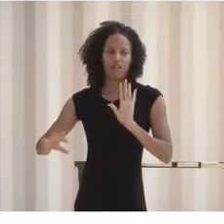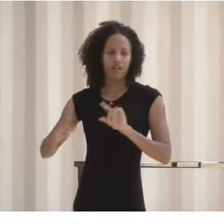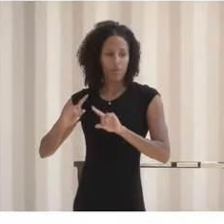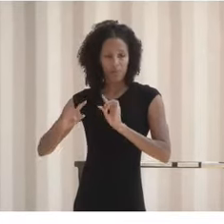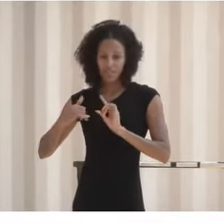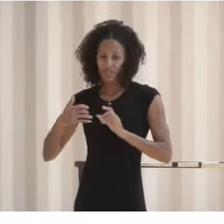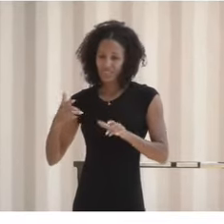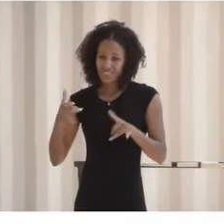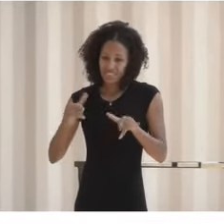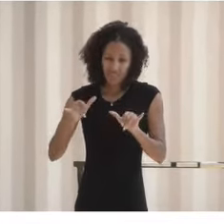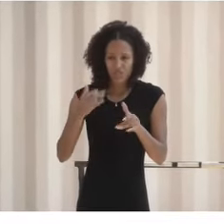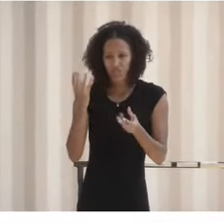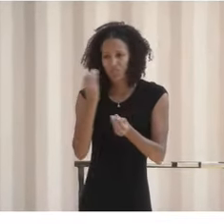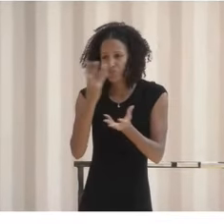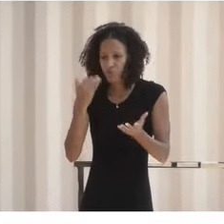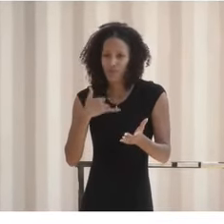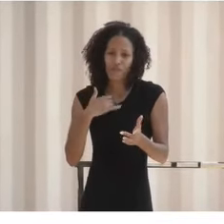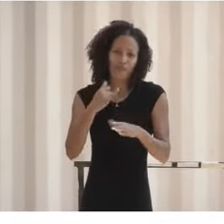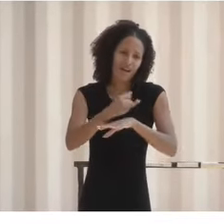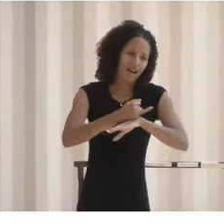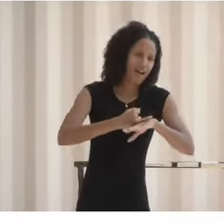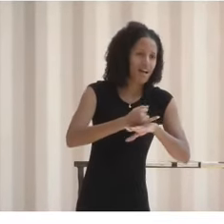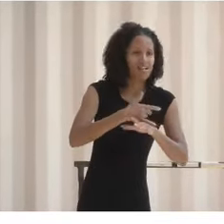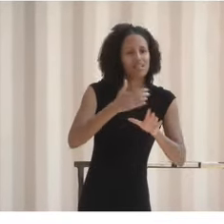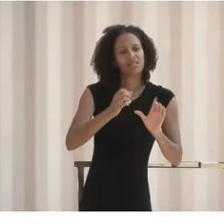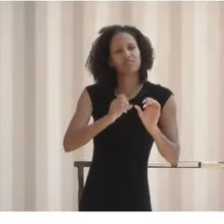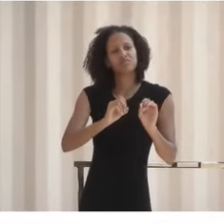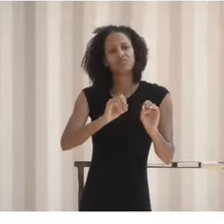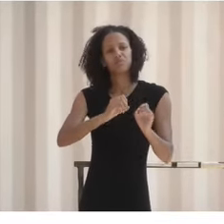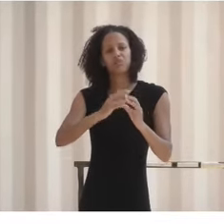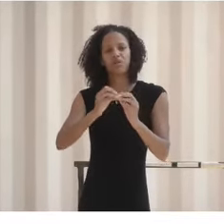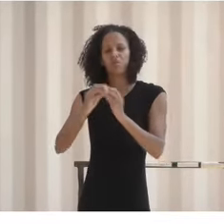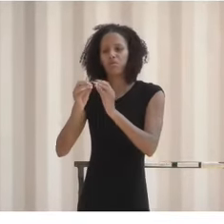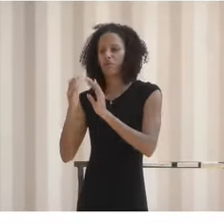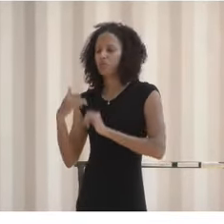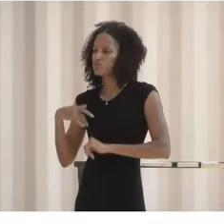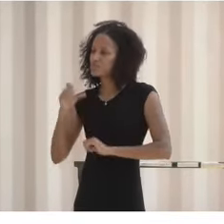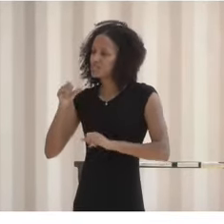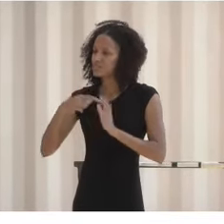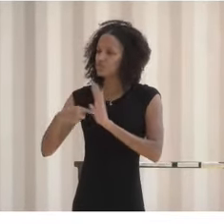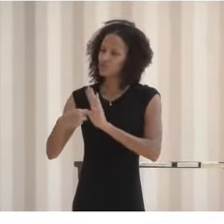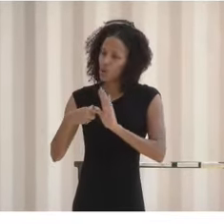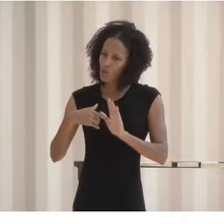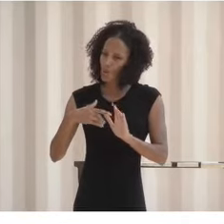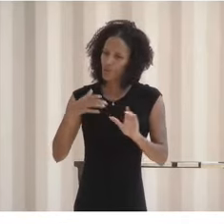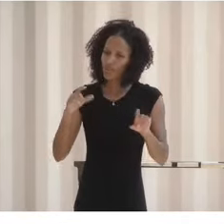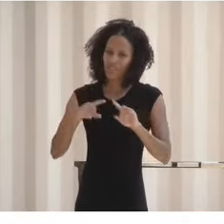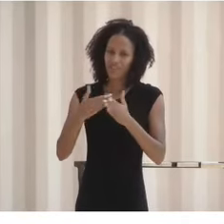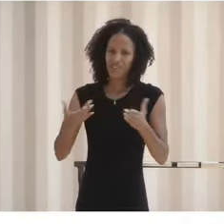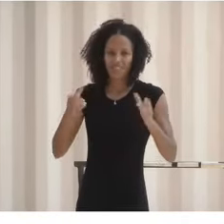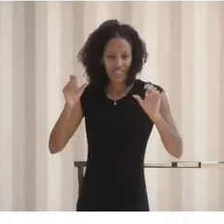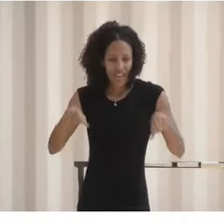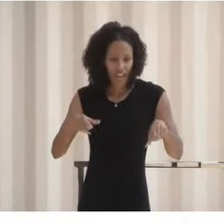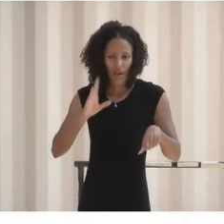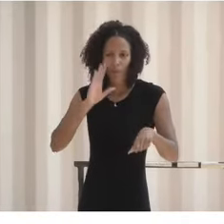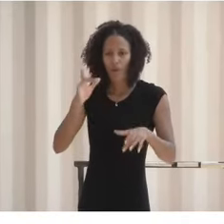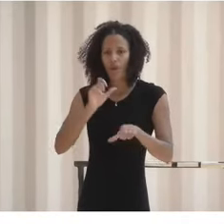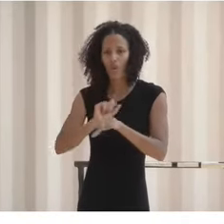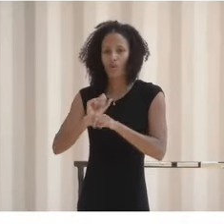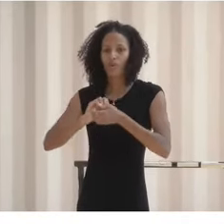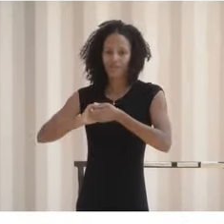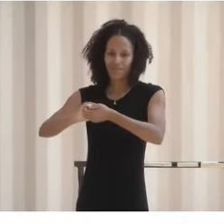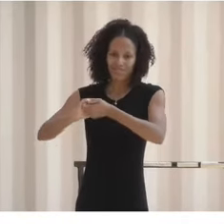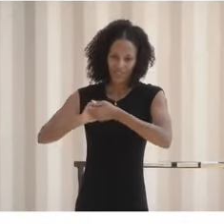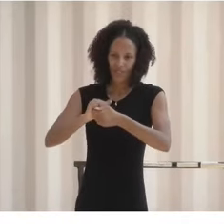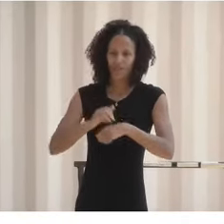sparks, these islands out there that where we can show that things can and do work together, and we must do